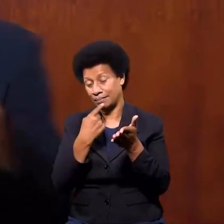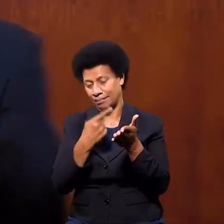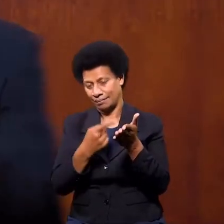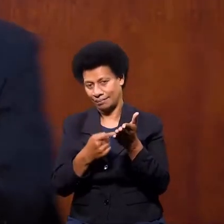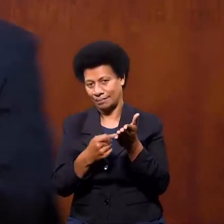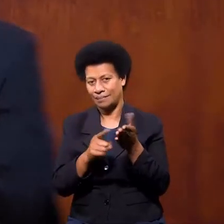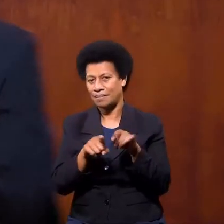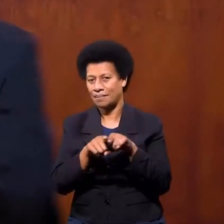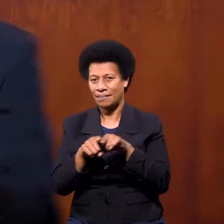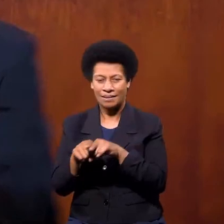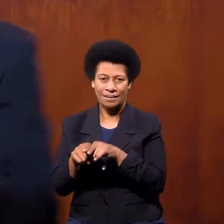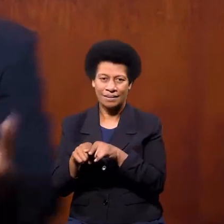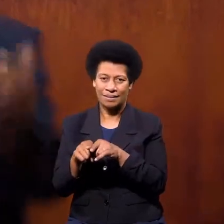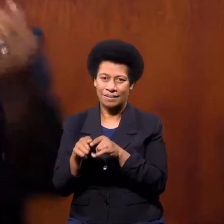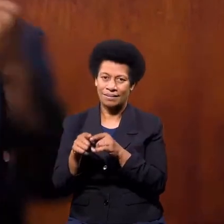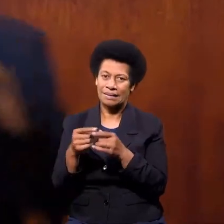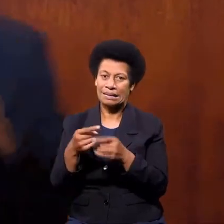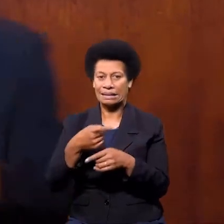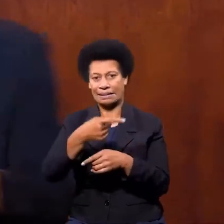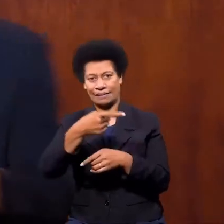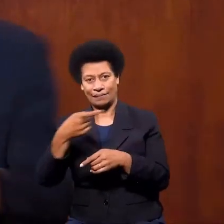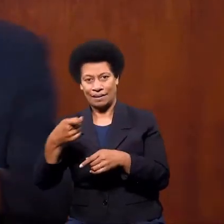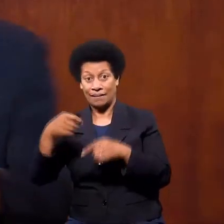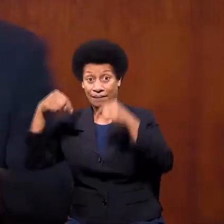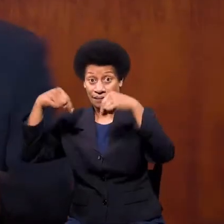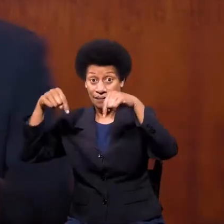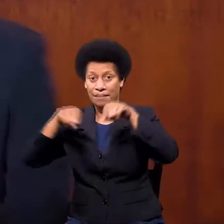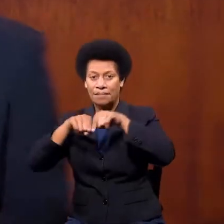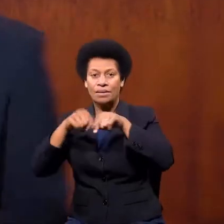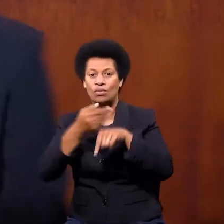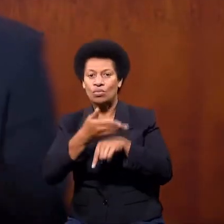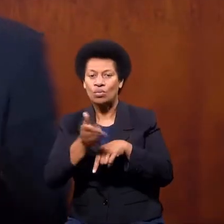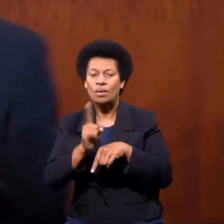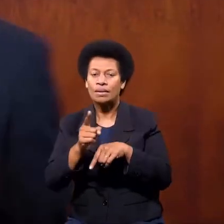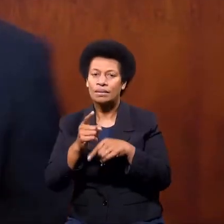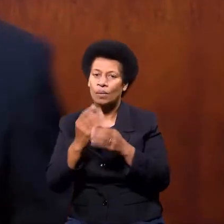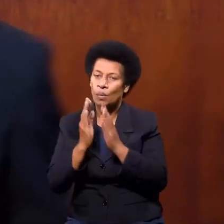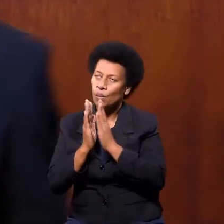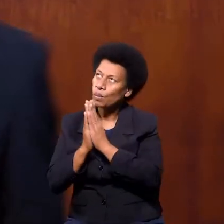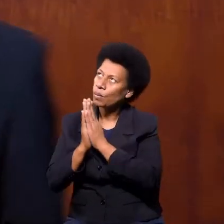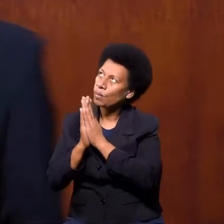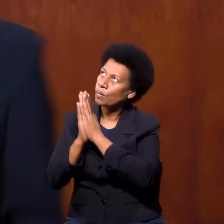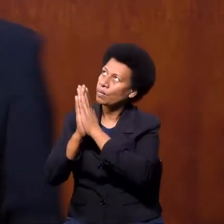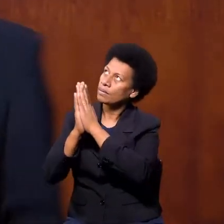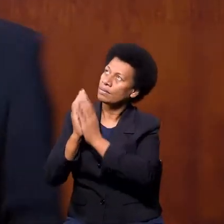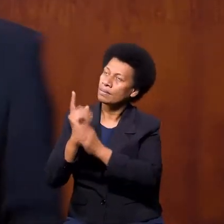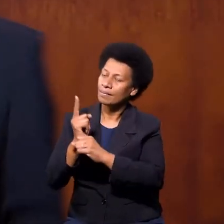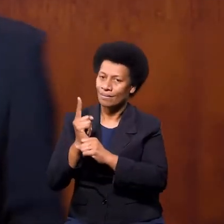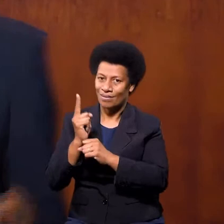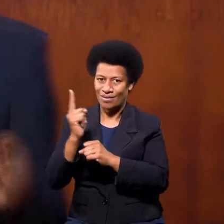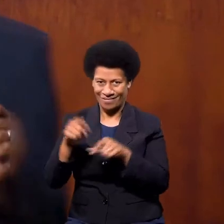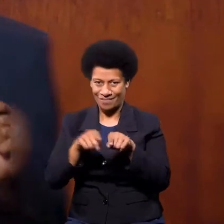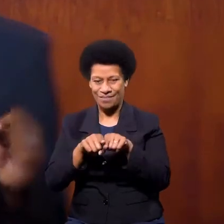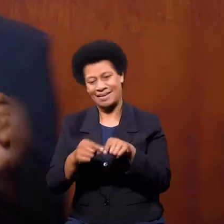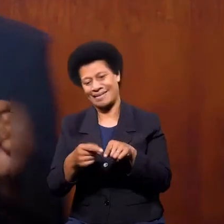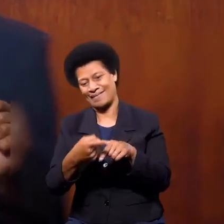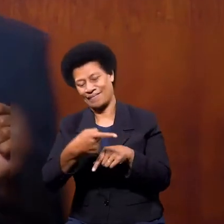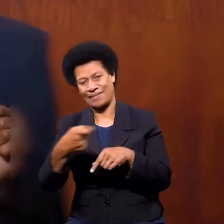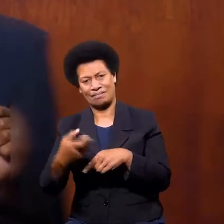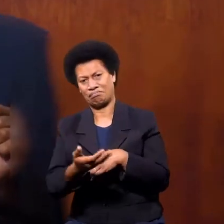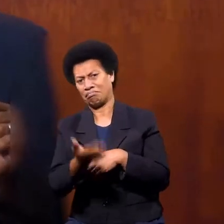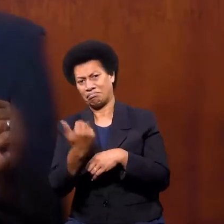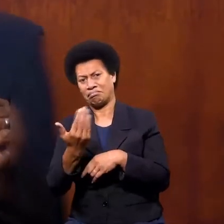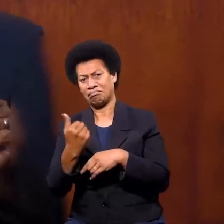Psalmist to fear God is the invitation to worship. Okay? And one thing that we note as well, when we look at